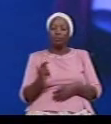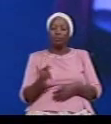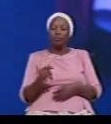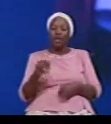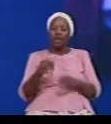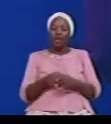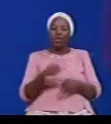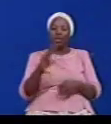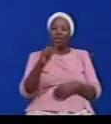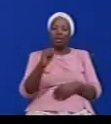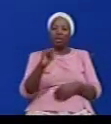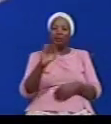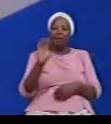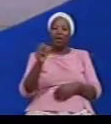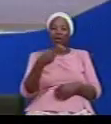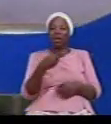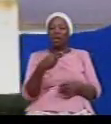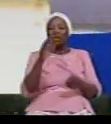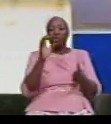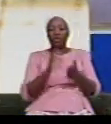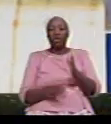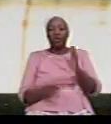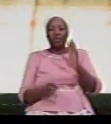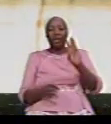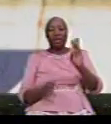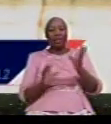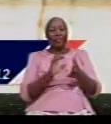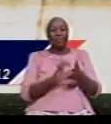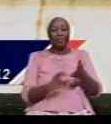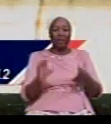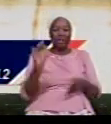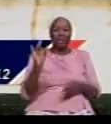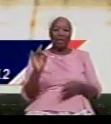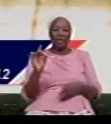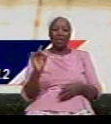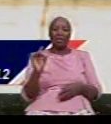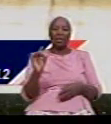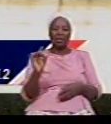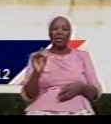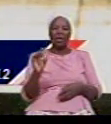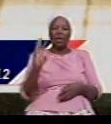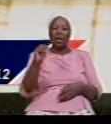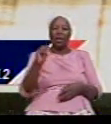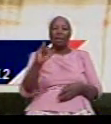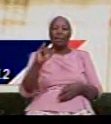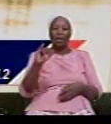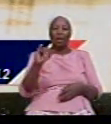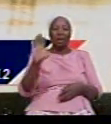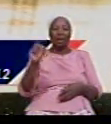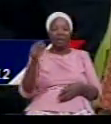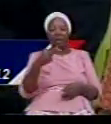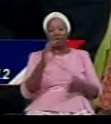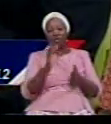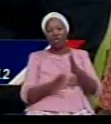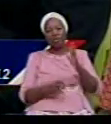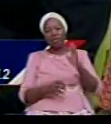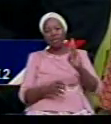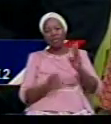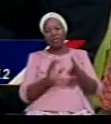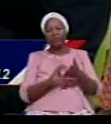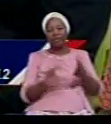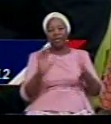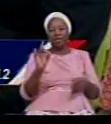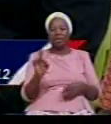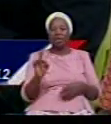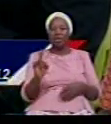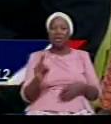Micah chapter 6, reading from verse 8. In Micah chapter 6, reading from verse 8, he